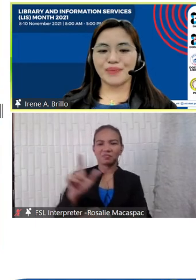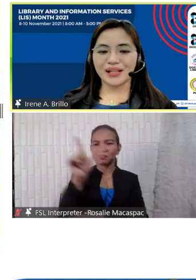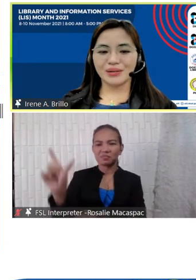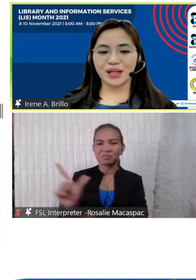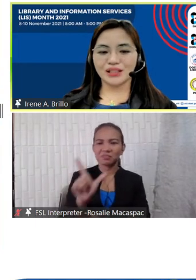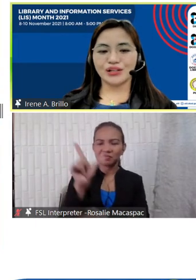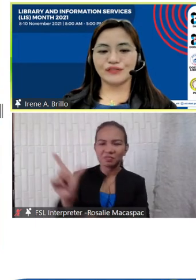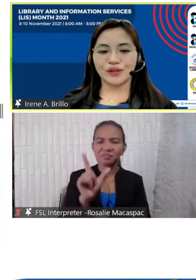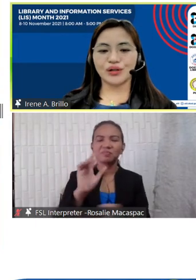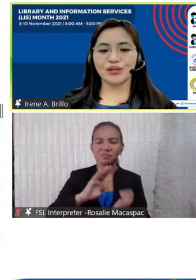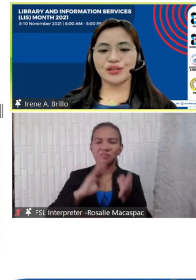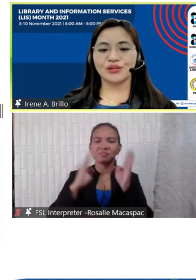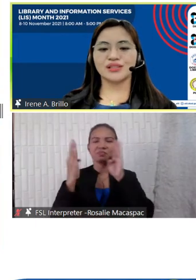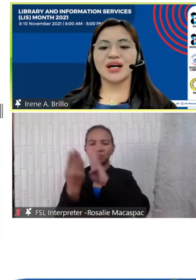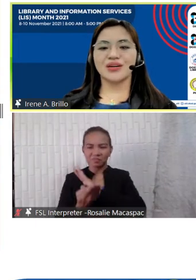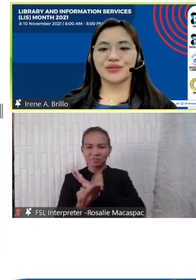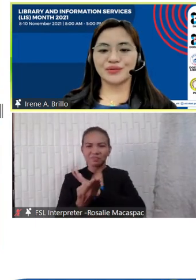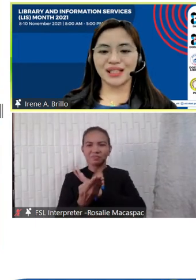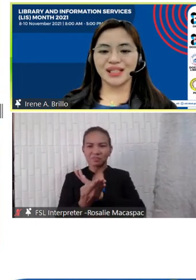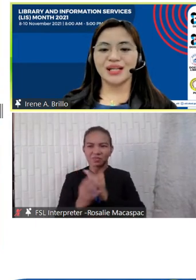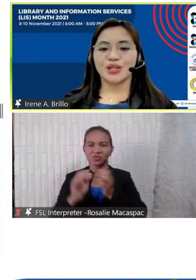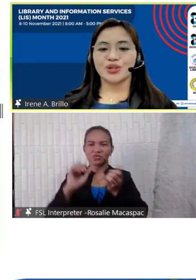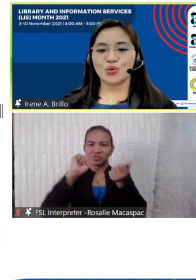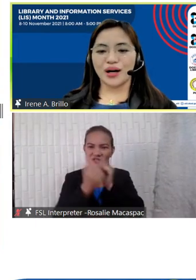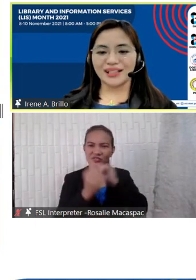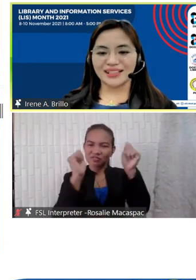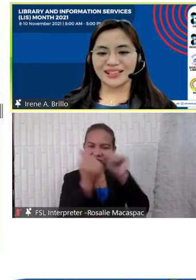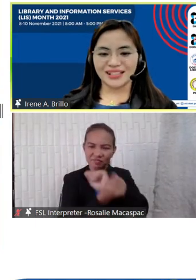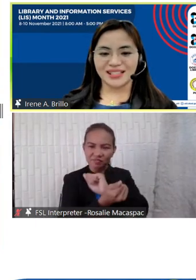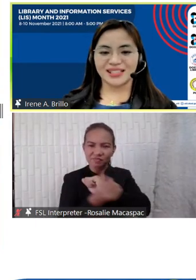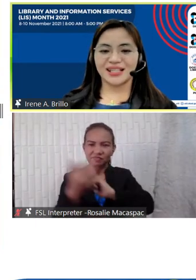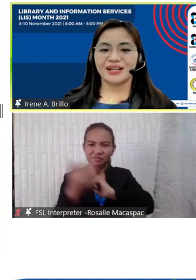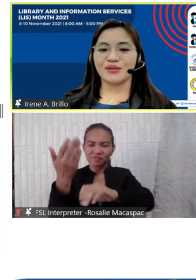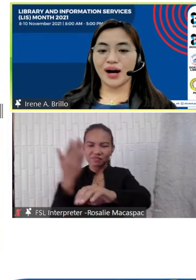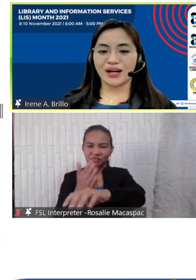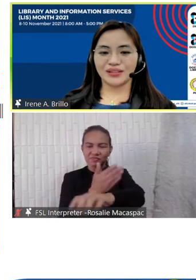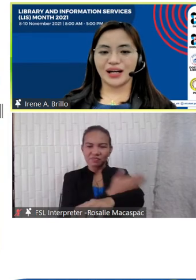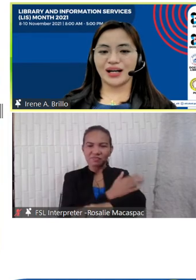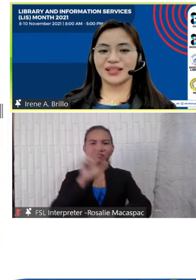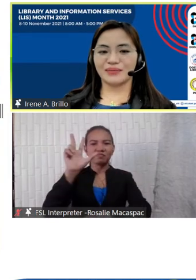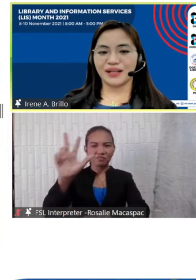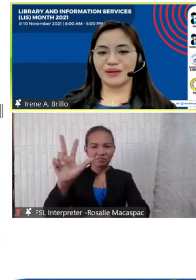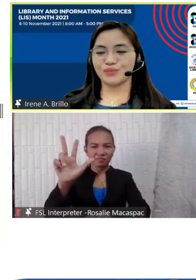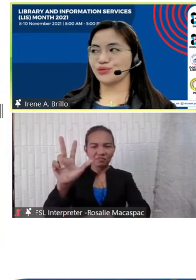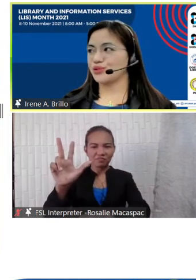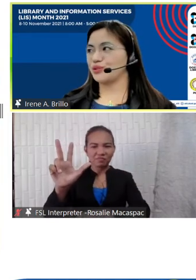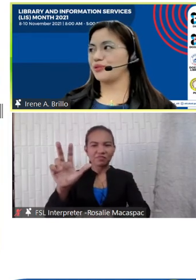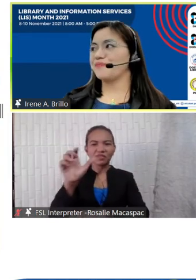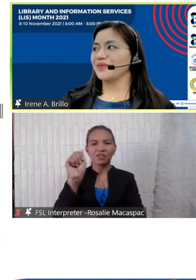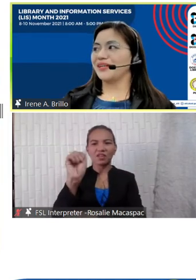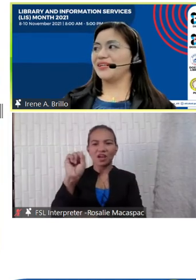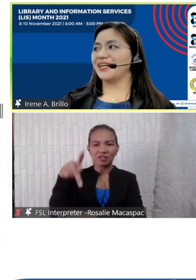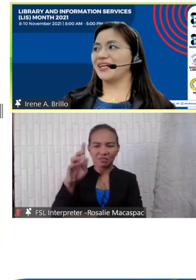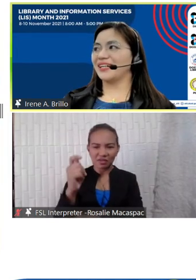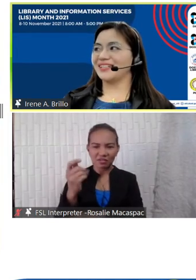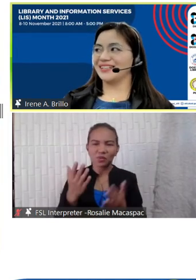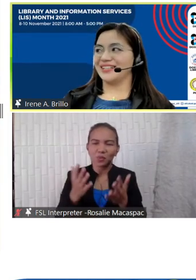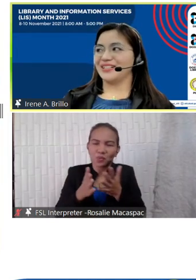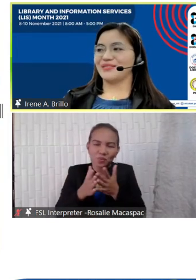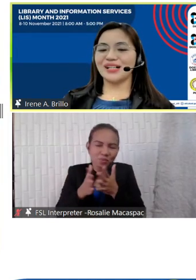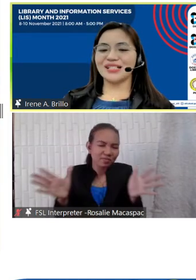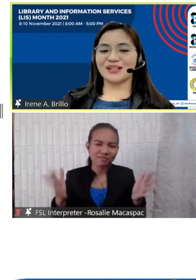being an embodiment of all those three qualities. Wow, nakakataba ng puso.